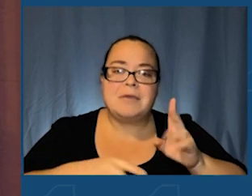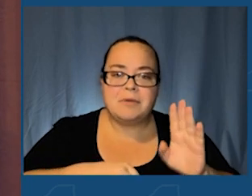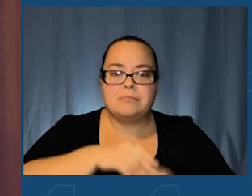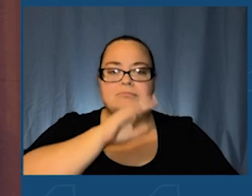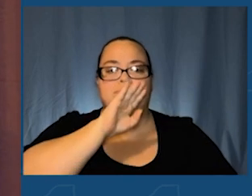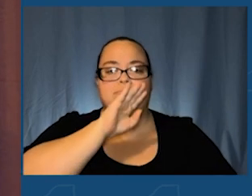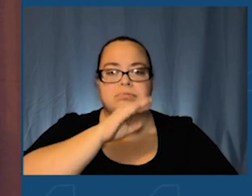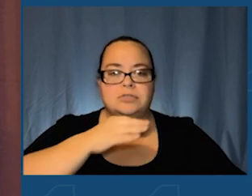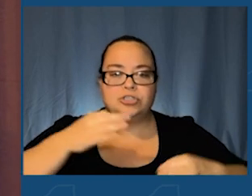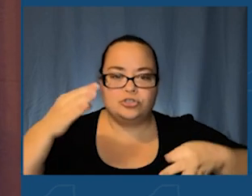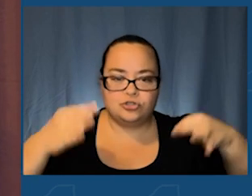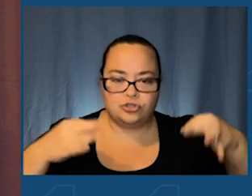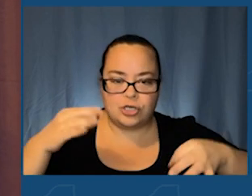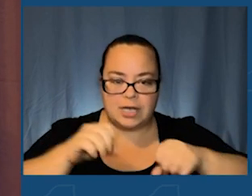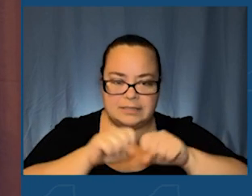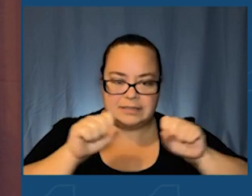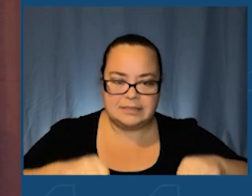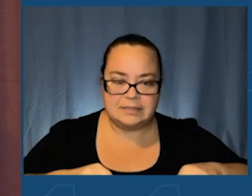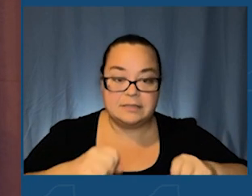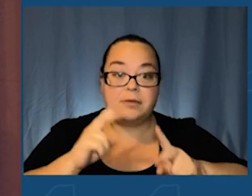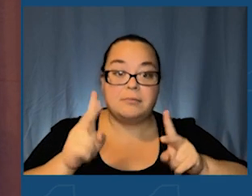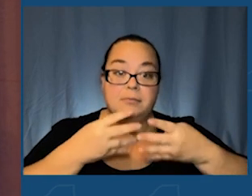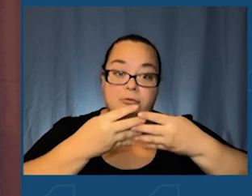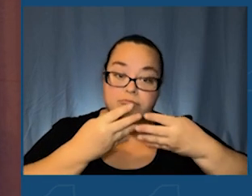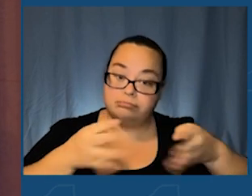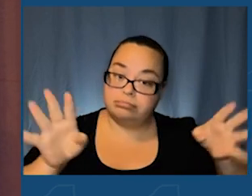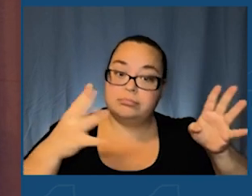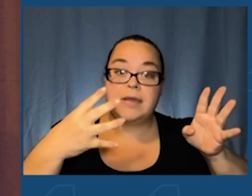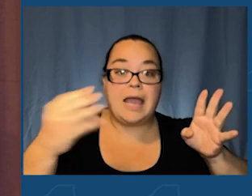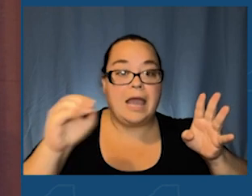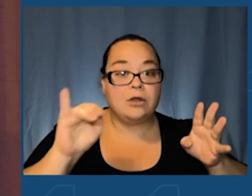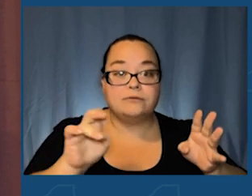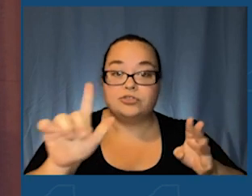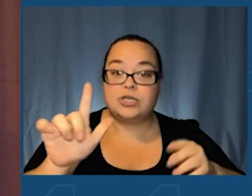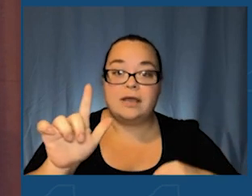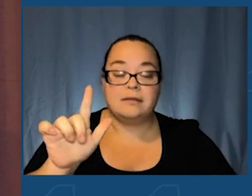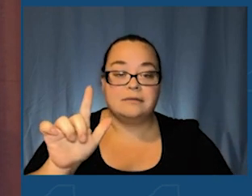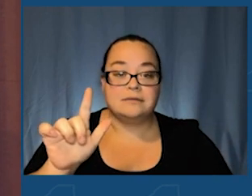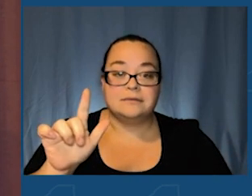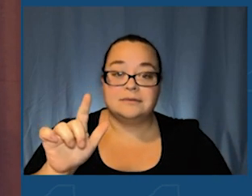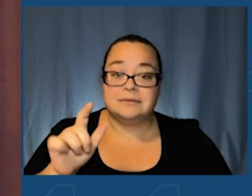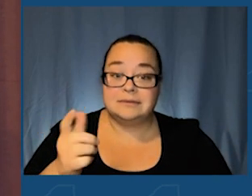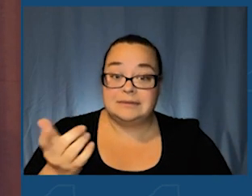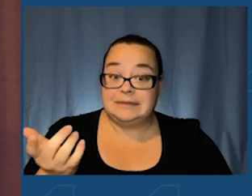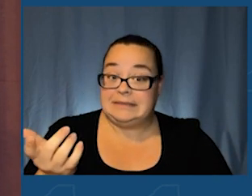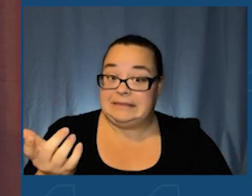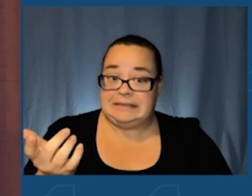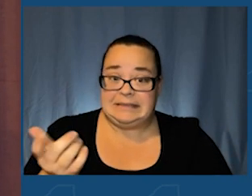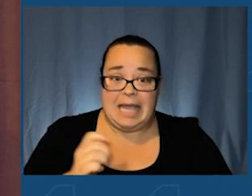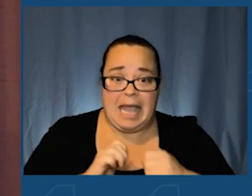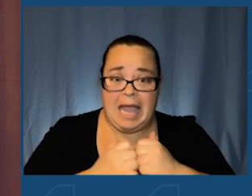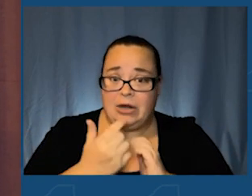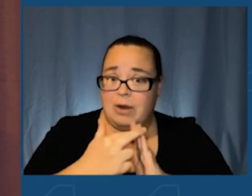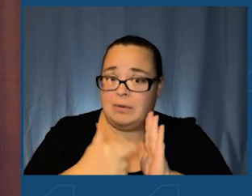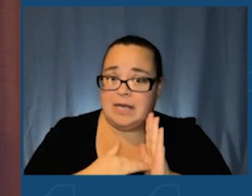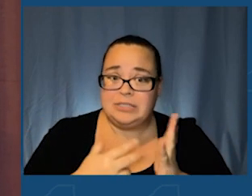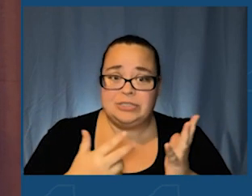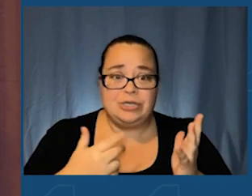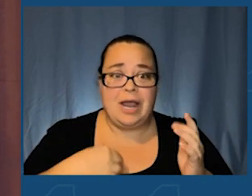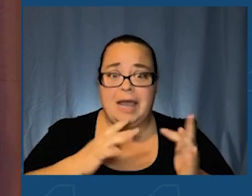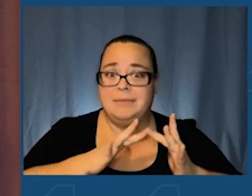people that have been released from jail. There's not a lot of information on where to go to register. You may have been disconnected from society